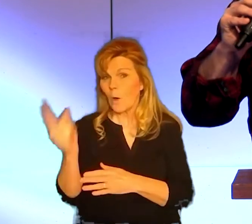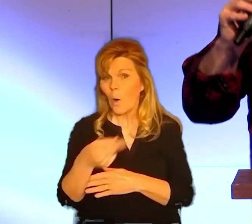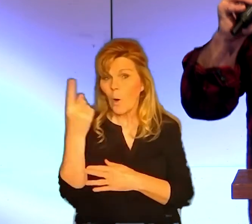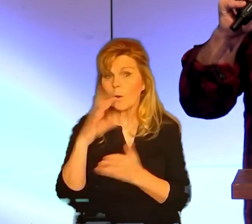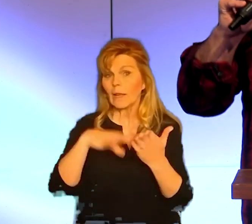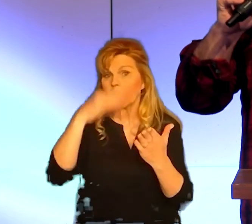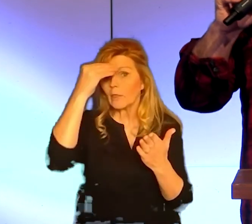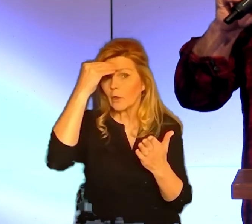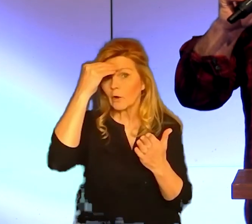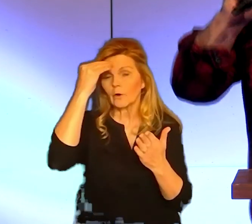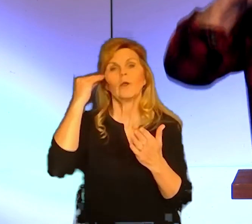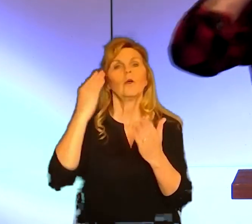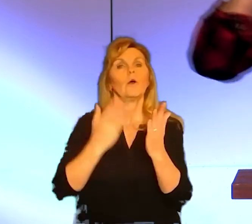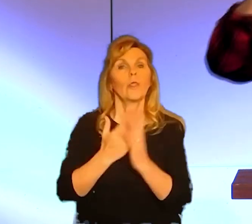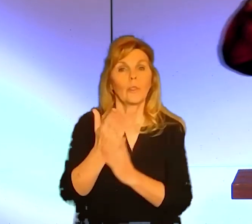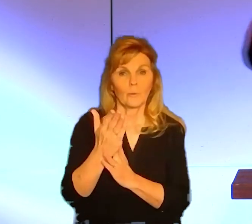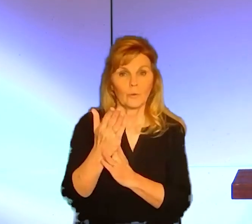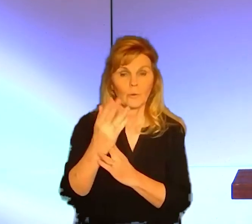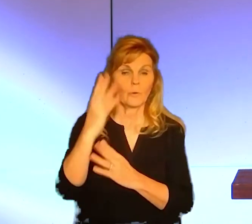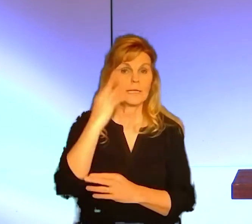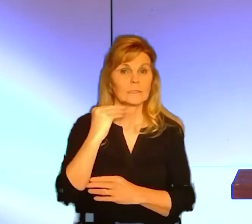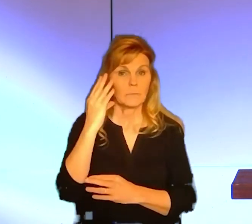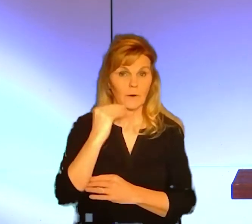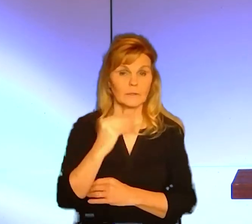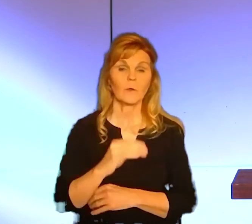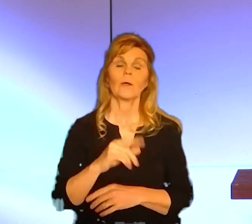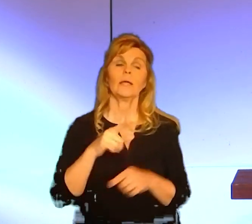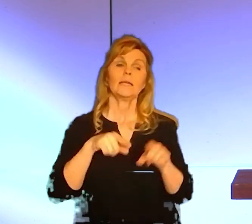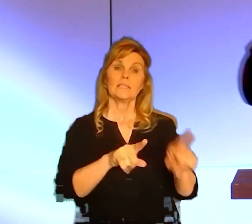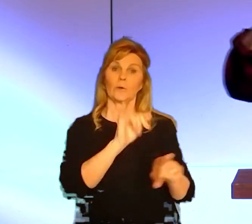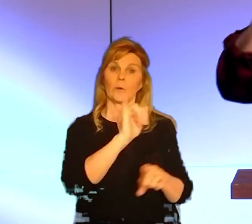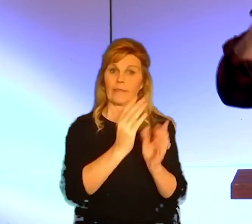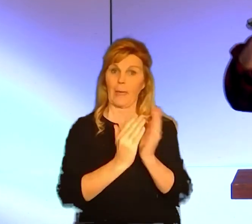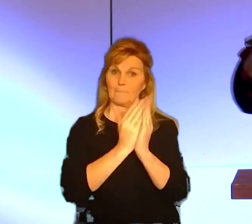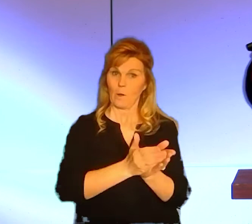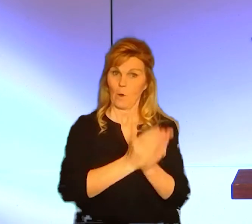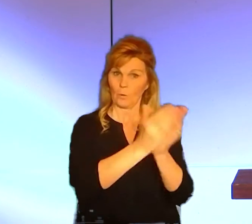experience. See, the disciples were in a place where they had never